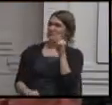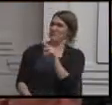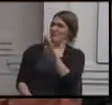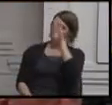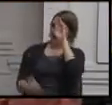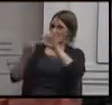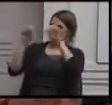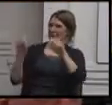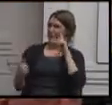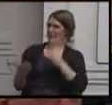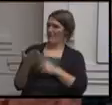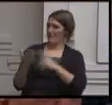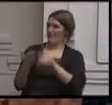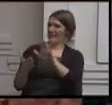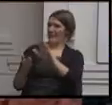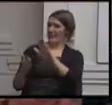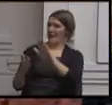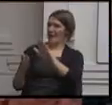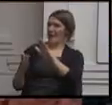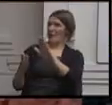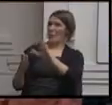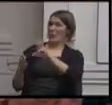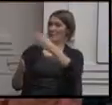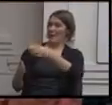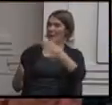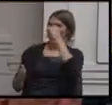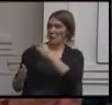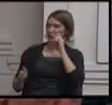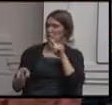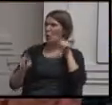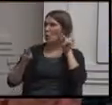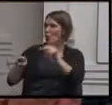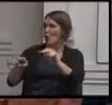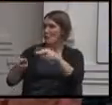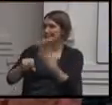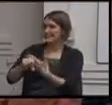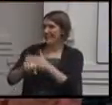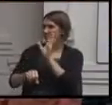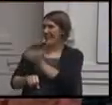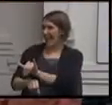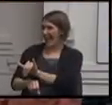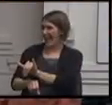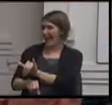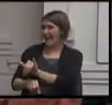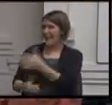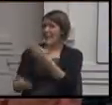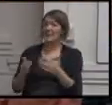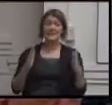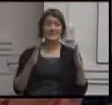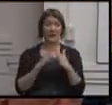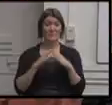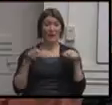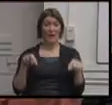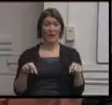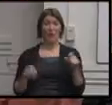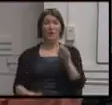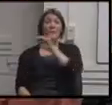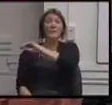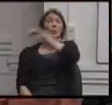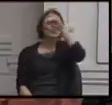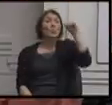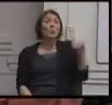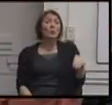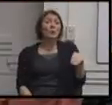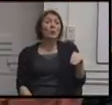about Station 2, somebody should look into, is there a space downtown or close